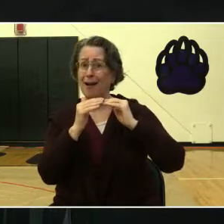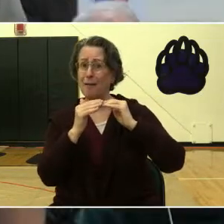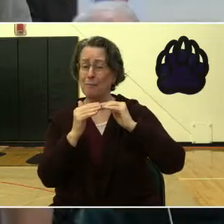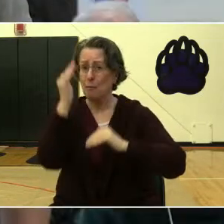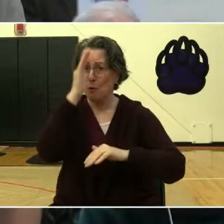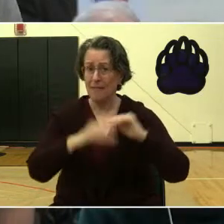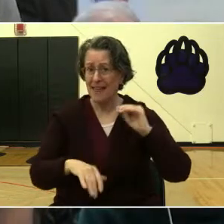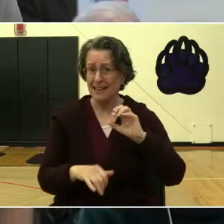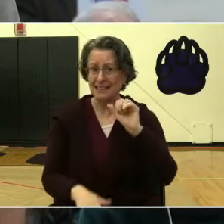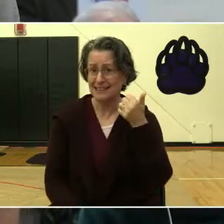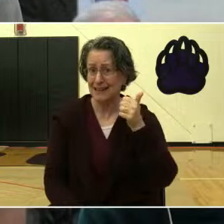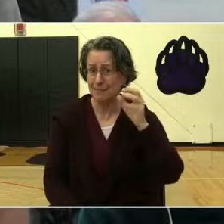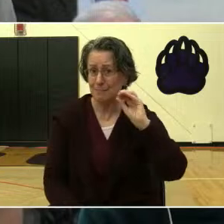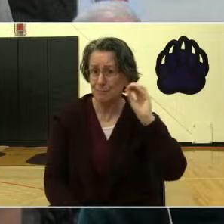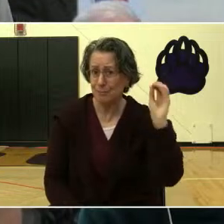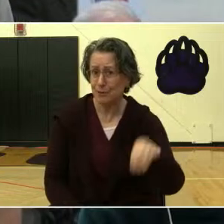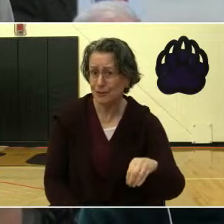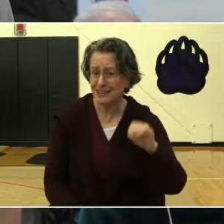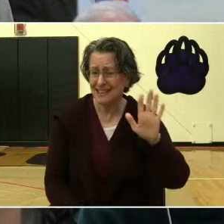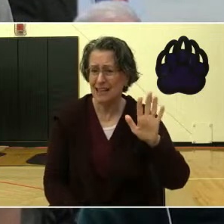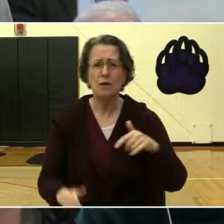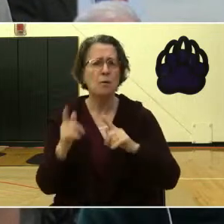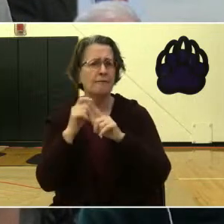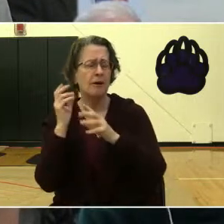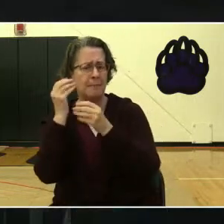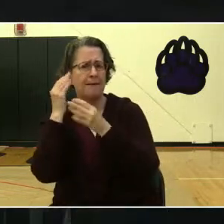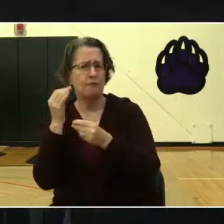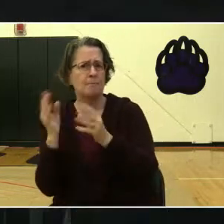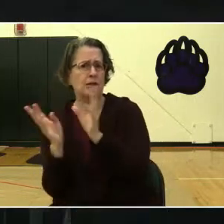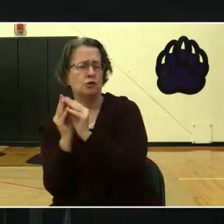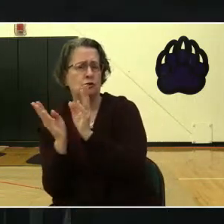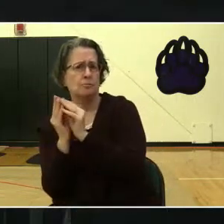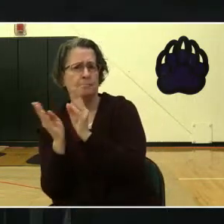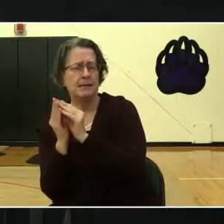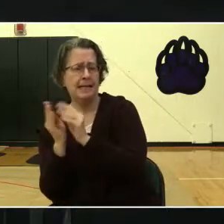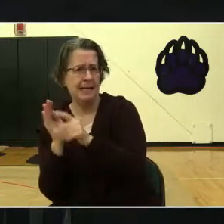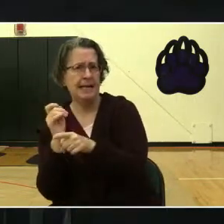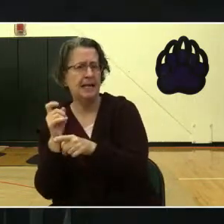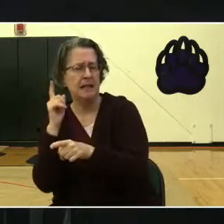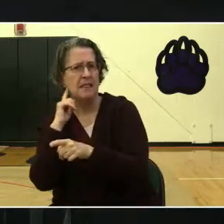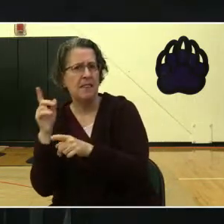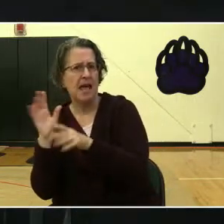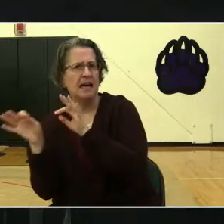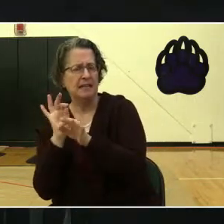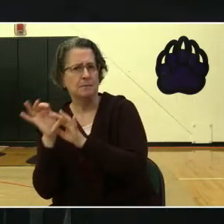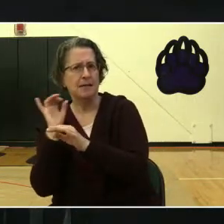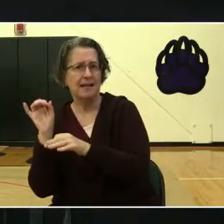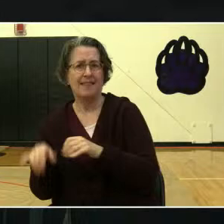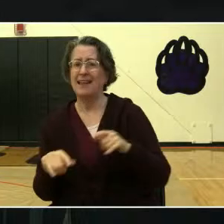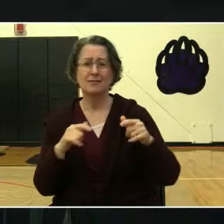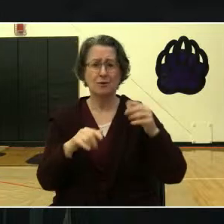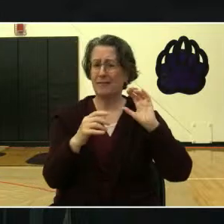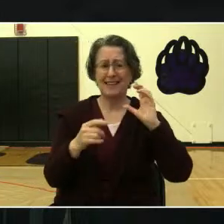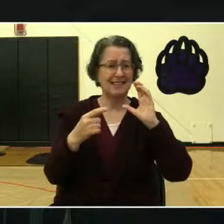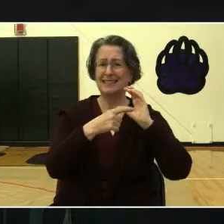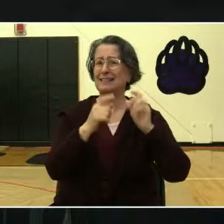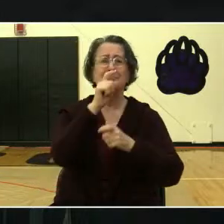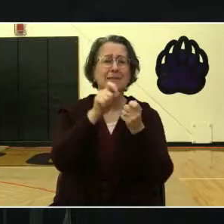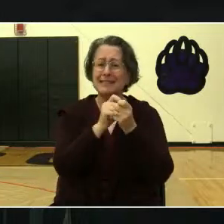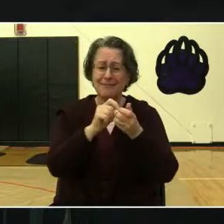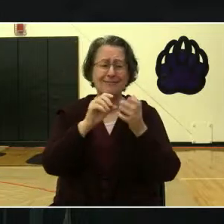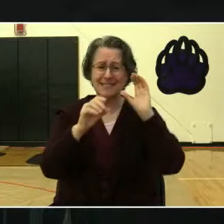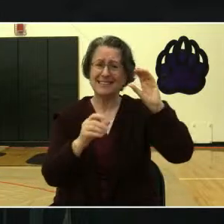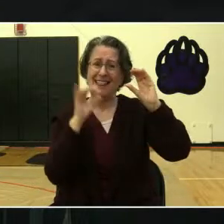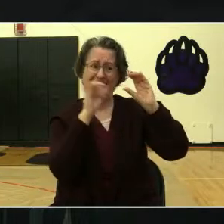information meeting that's my understanding is that but that's not been uh set forth here okay this is a dollar amount right